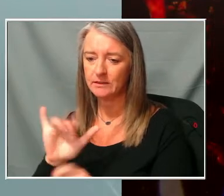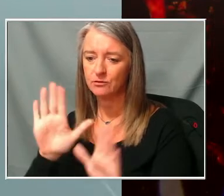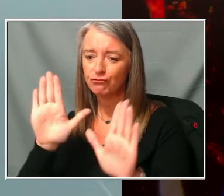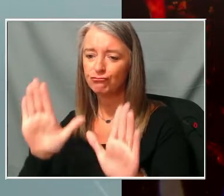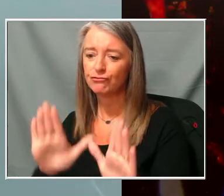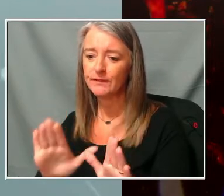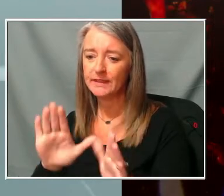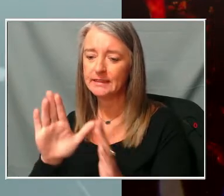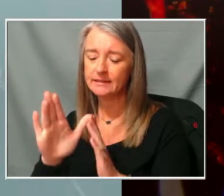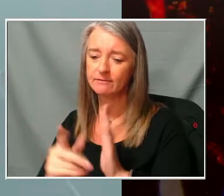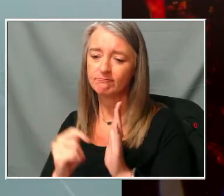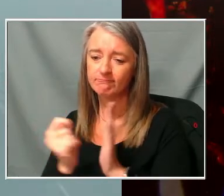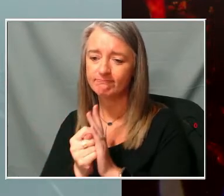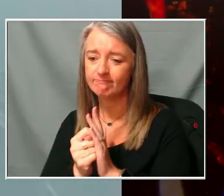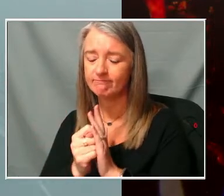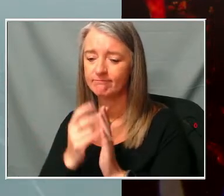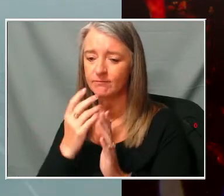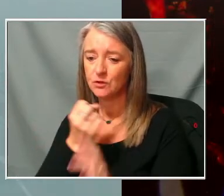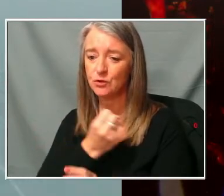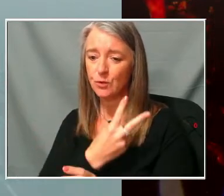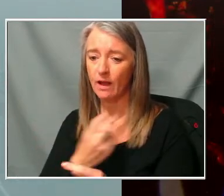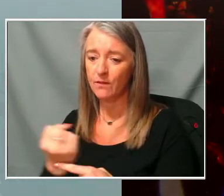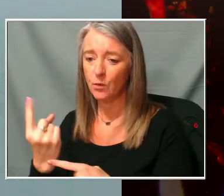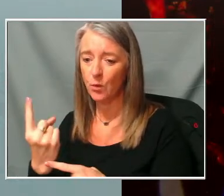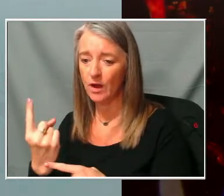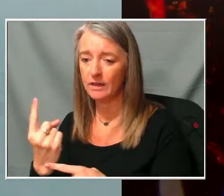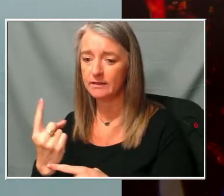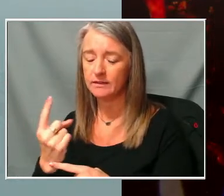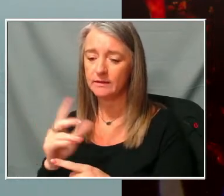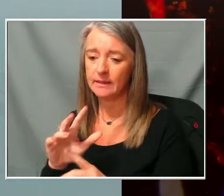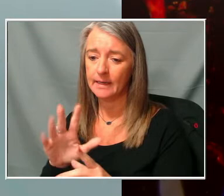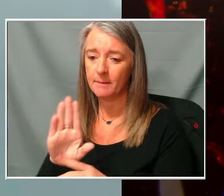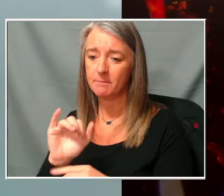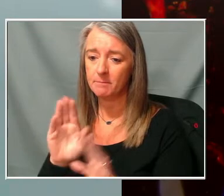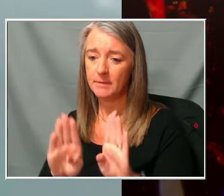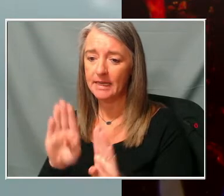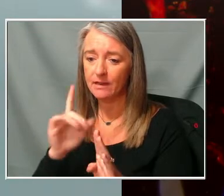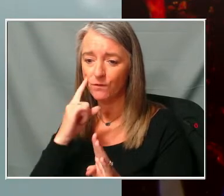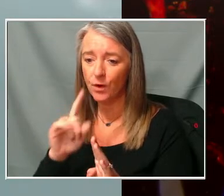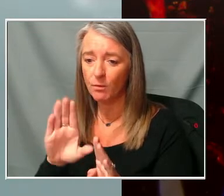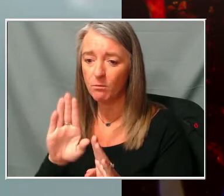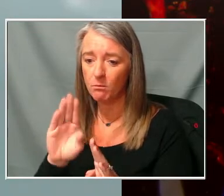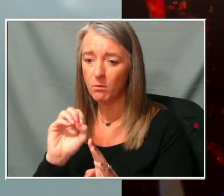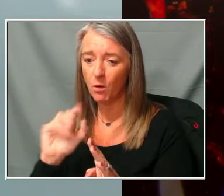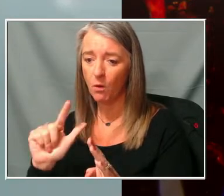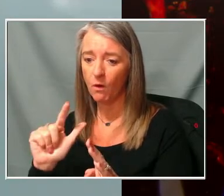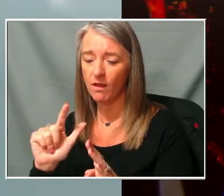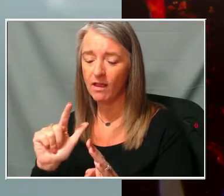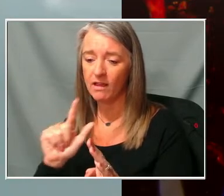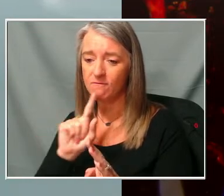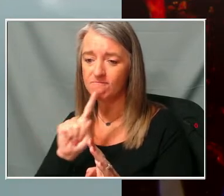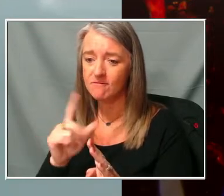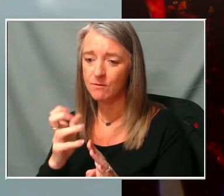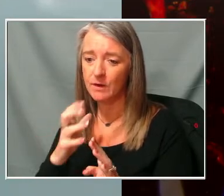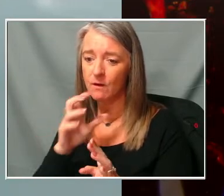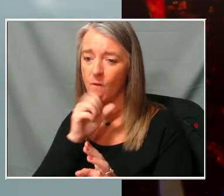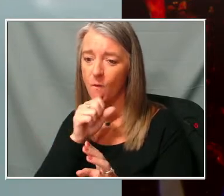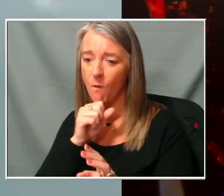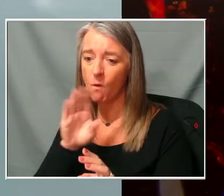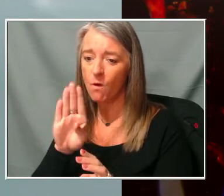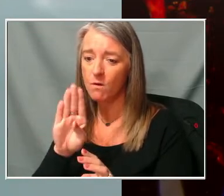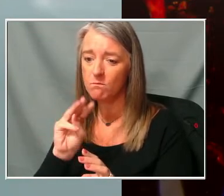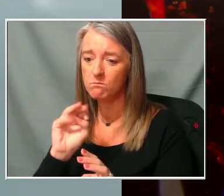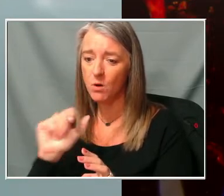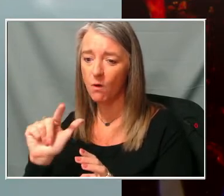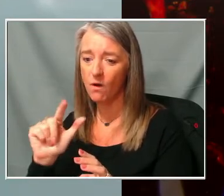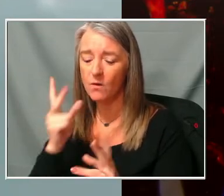went 12-1, and when they got their bid for a bowl, I couldn't help but just not be like, I want to go to the Orange Bowl. I want to go to the FedEx Orange Bowl, and I want to